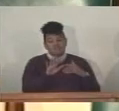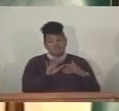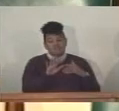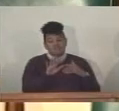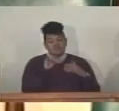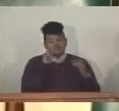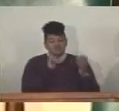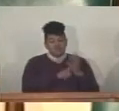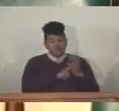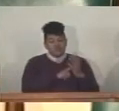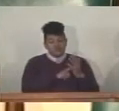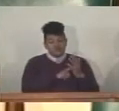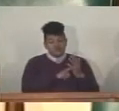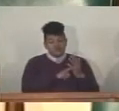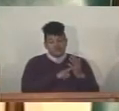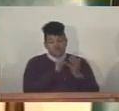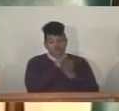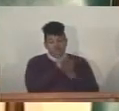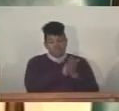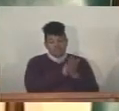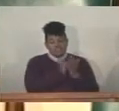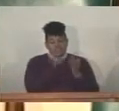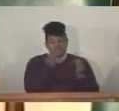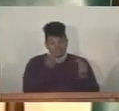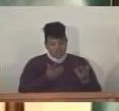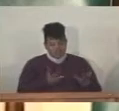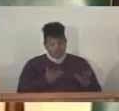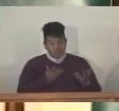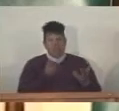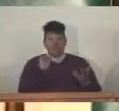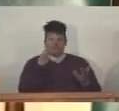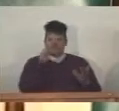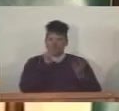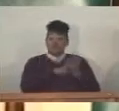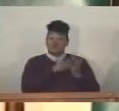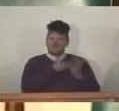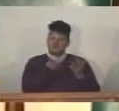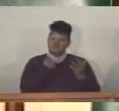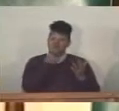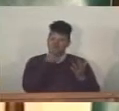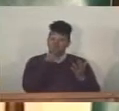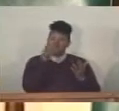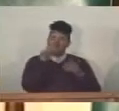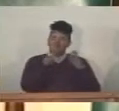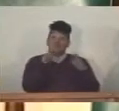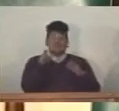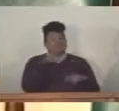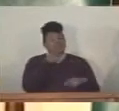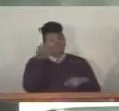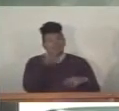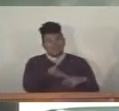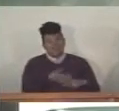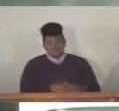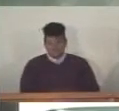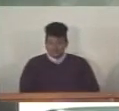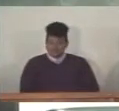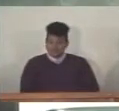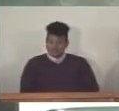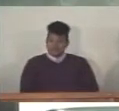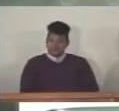noting the agenda which is before us, and also that the member who wished the question answered is not